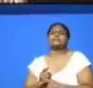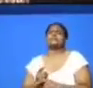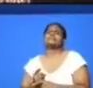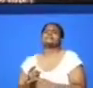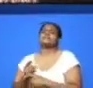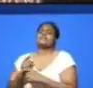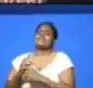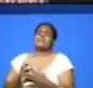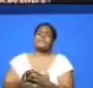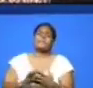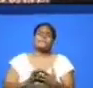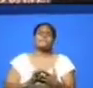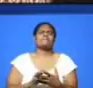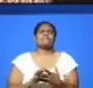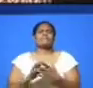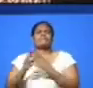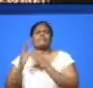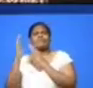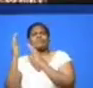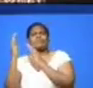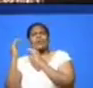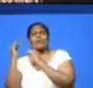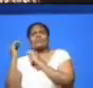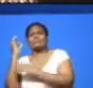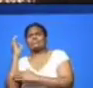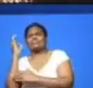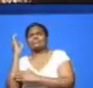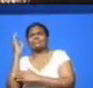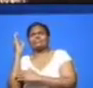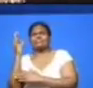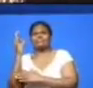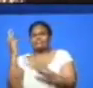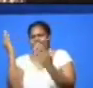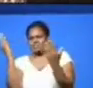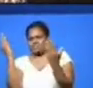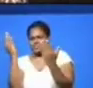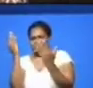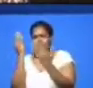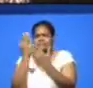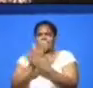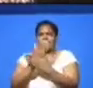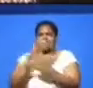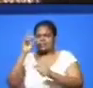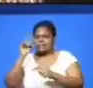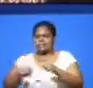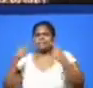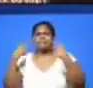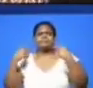When the outlook seems darkest and faith is the hardest to